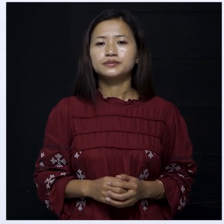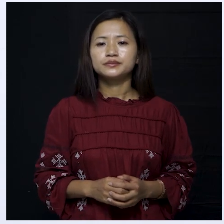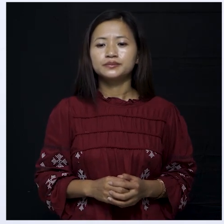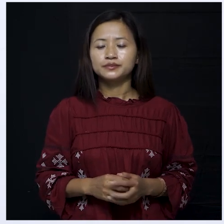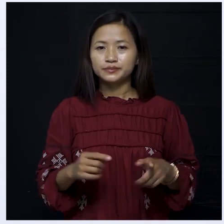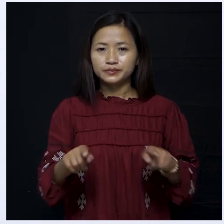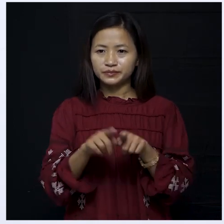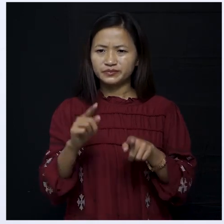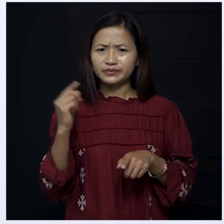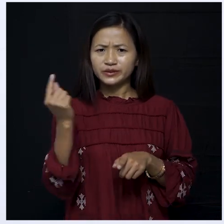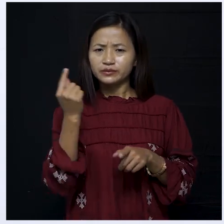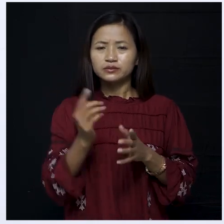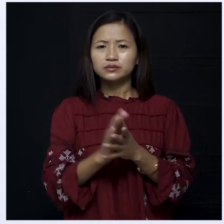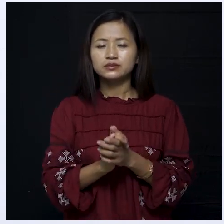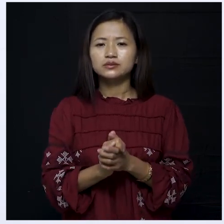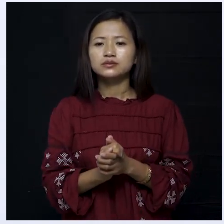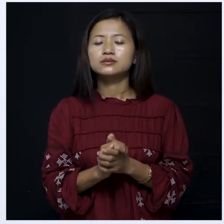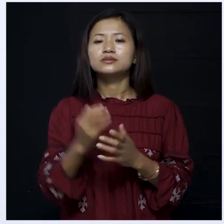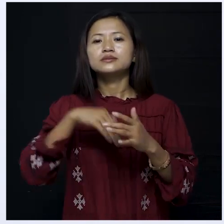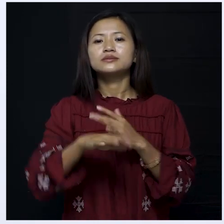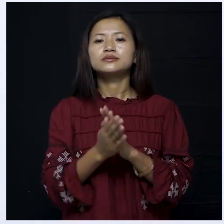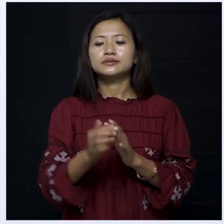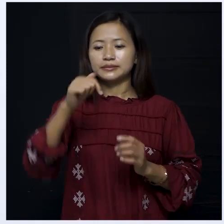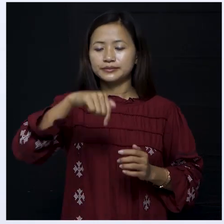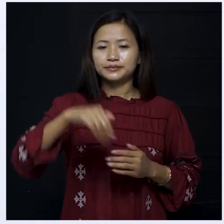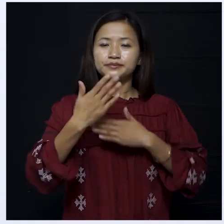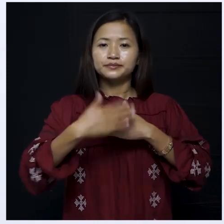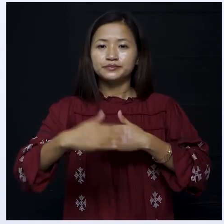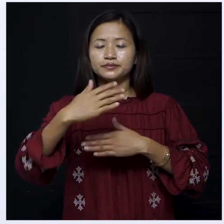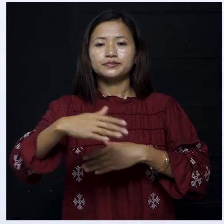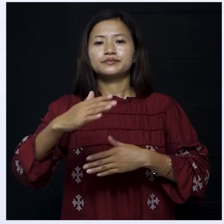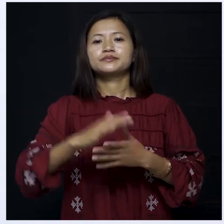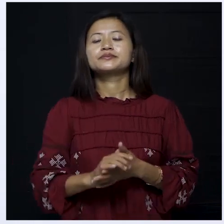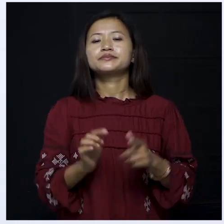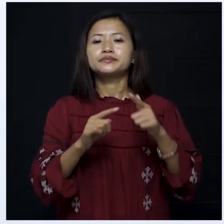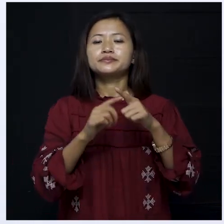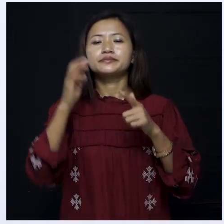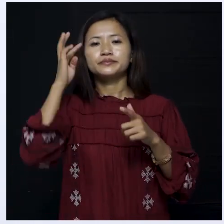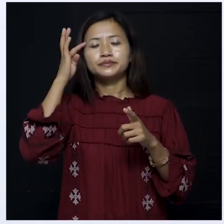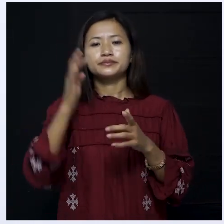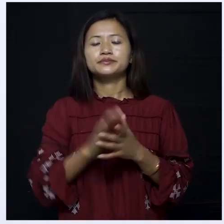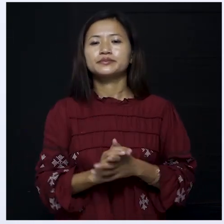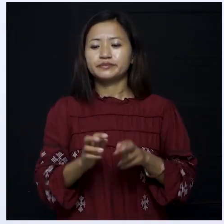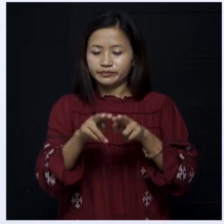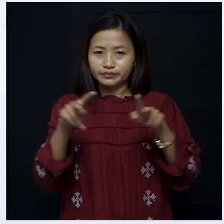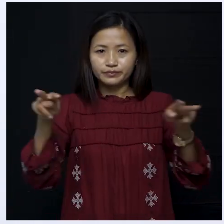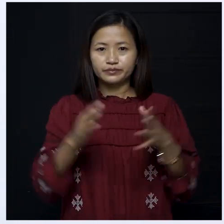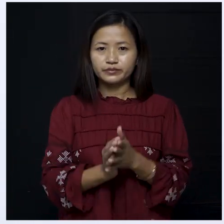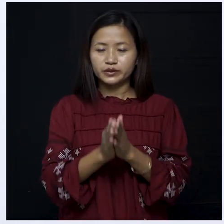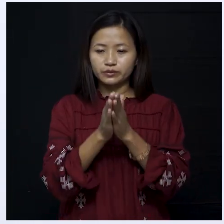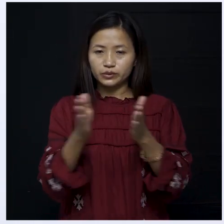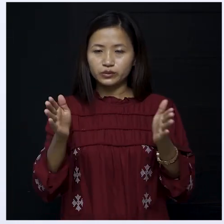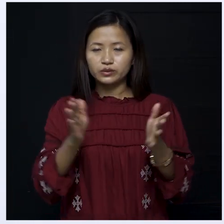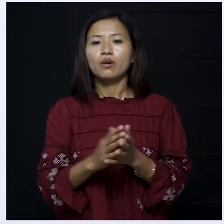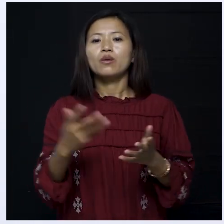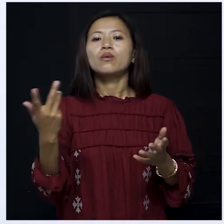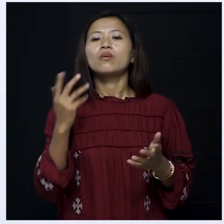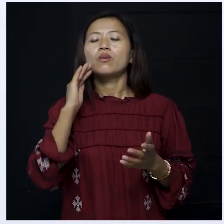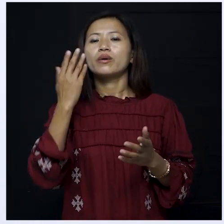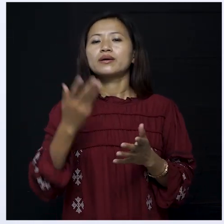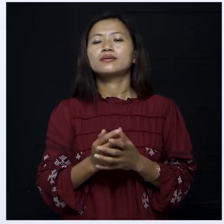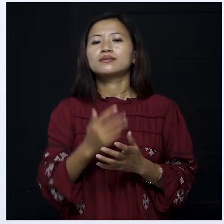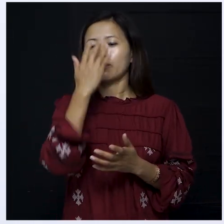And we usually use this in the present continuous tense. But there is a difference between when and while.